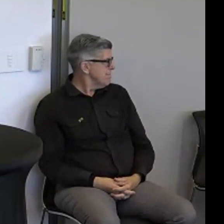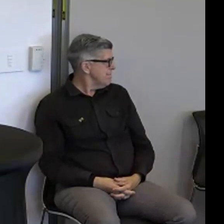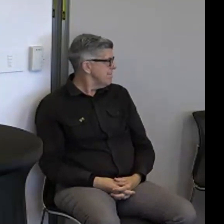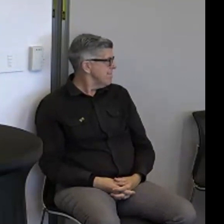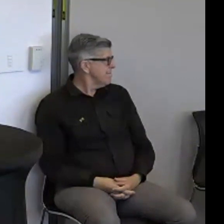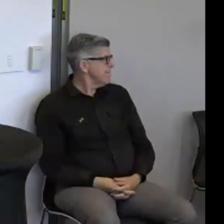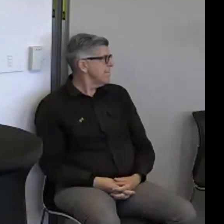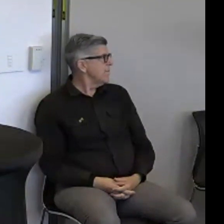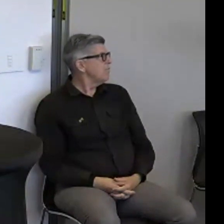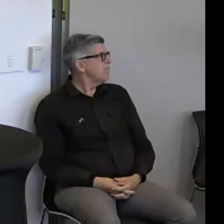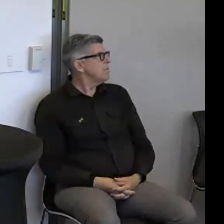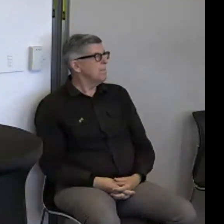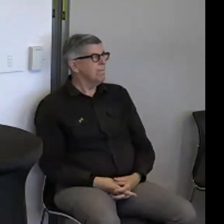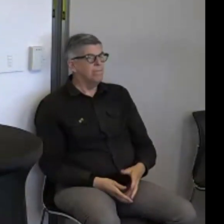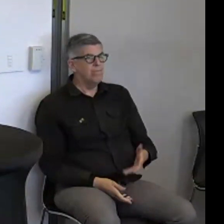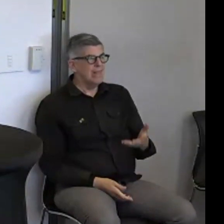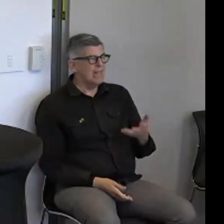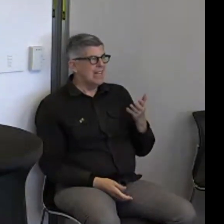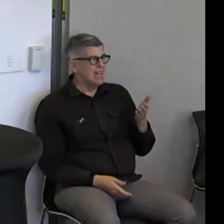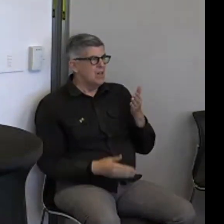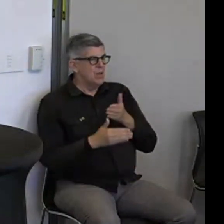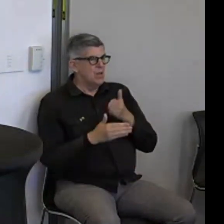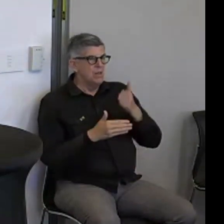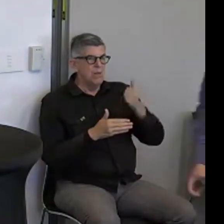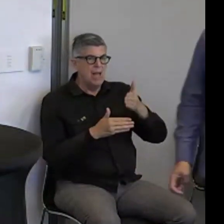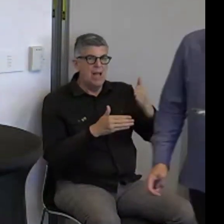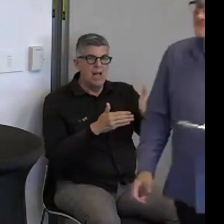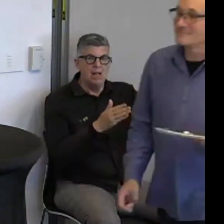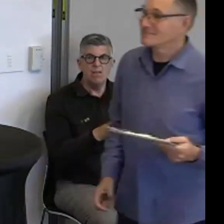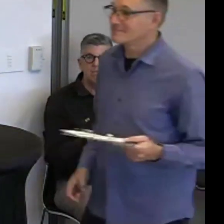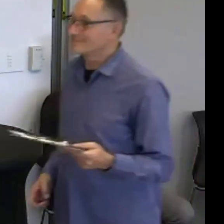Other questions? We're about to wrap up, I think.